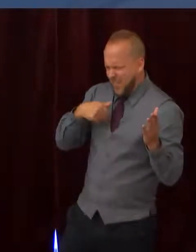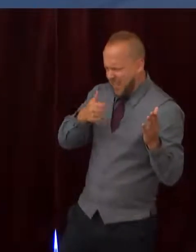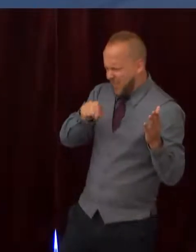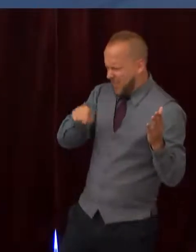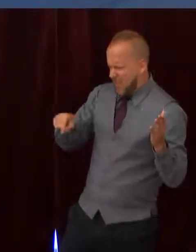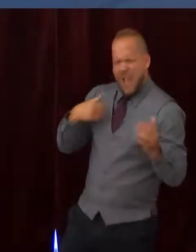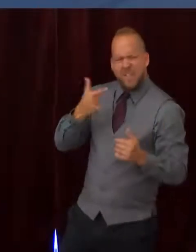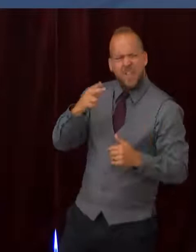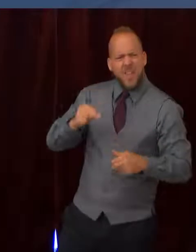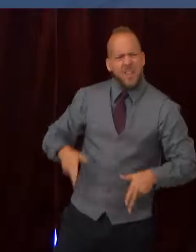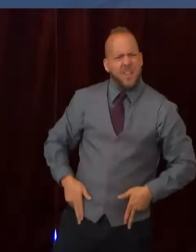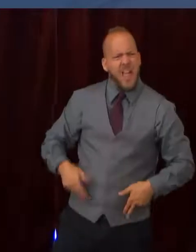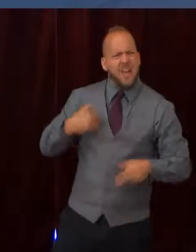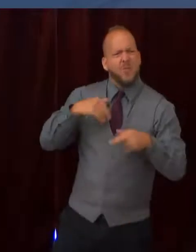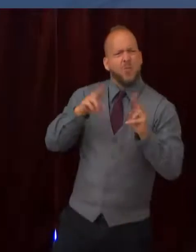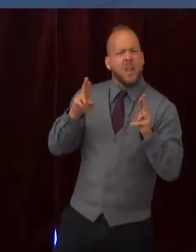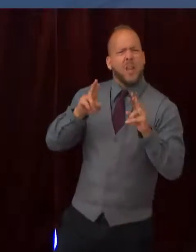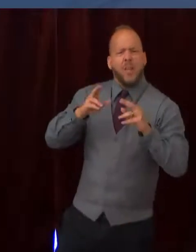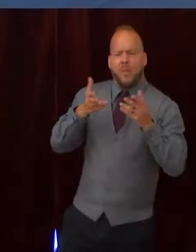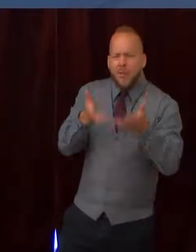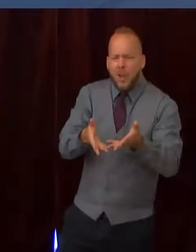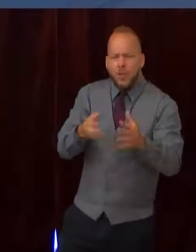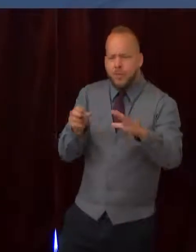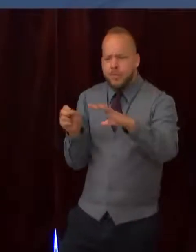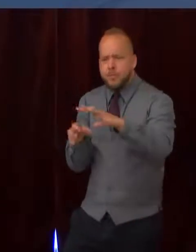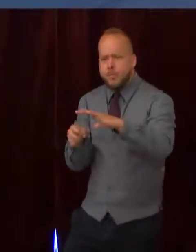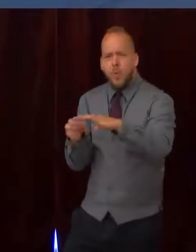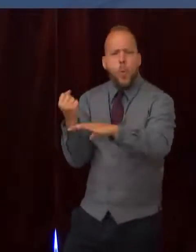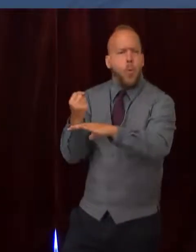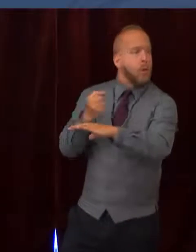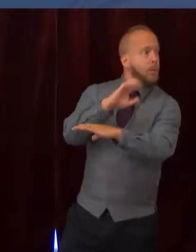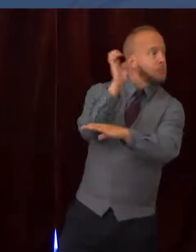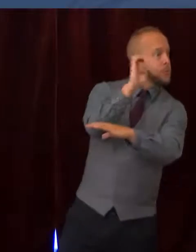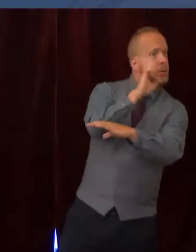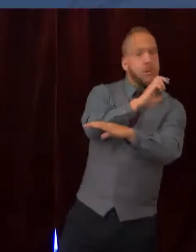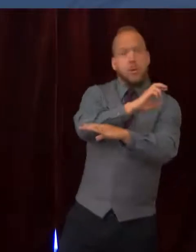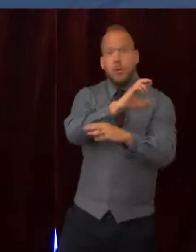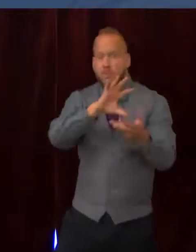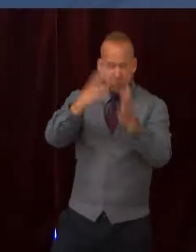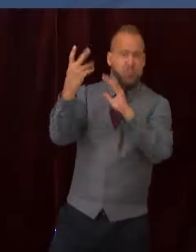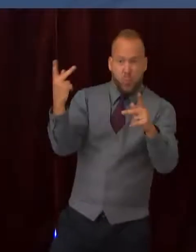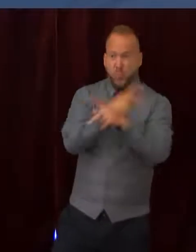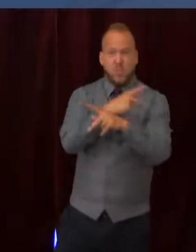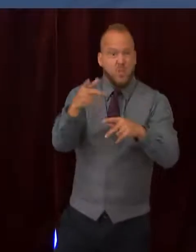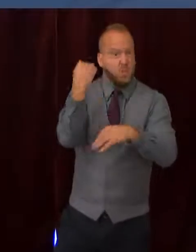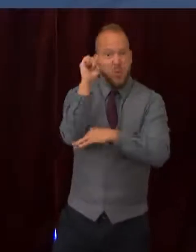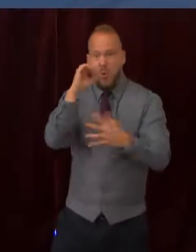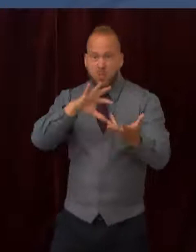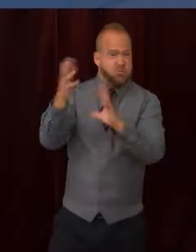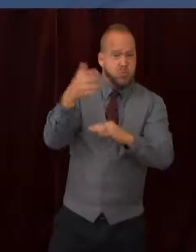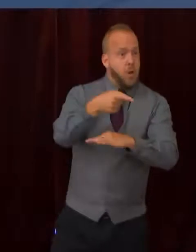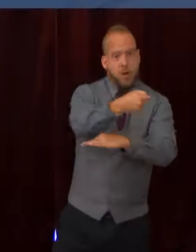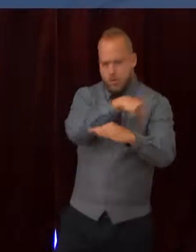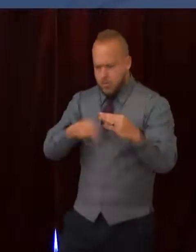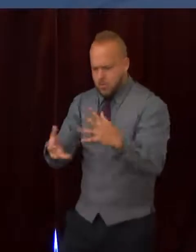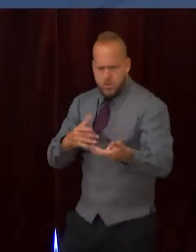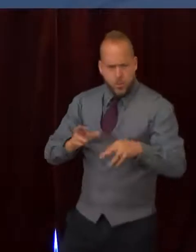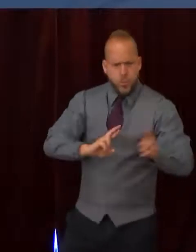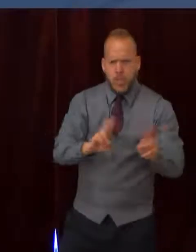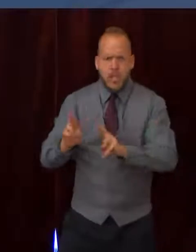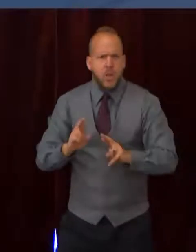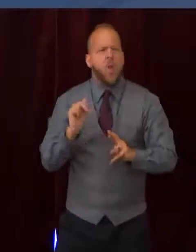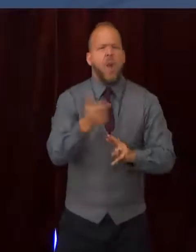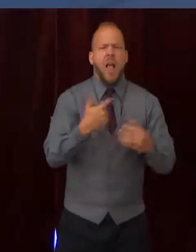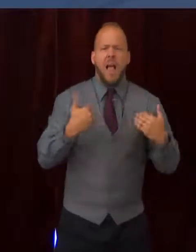to do what needs to be done if the threat was to get worse. And I always look at this as the risk versus